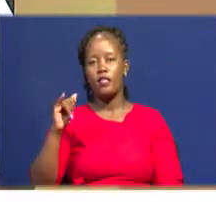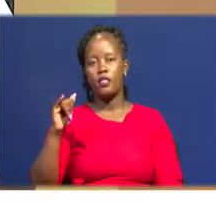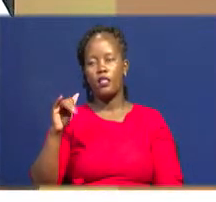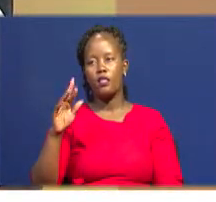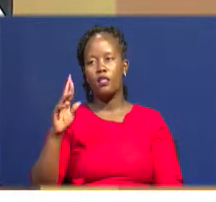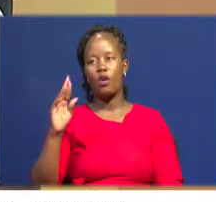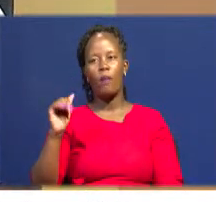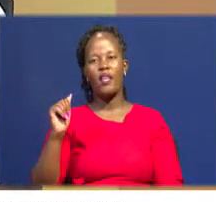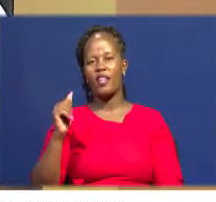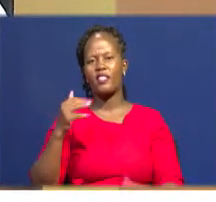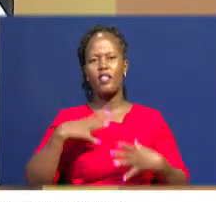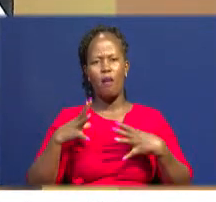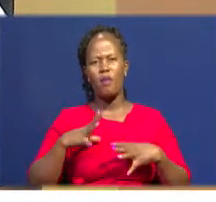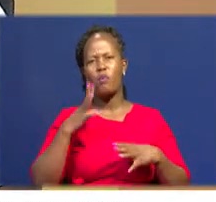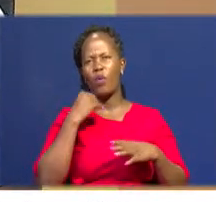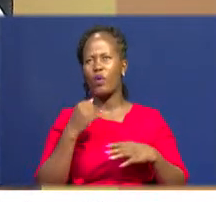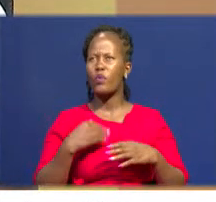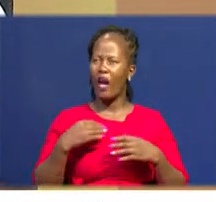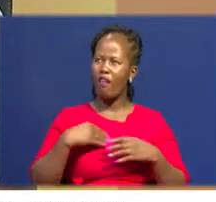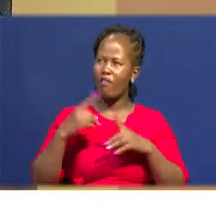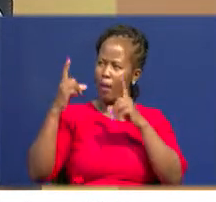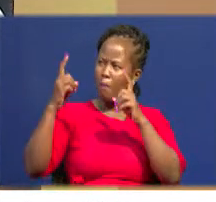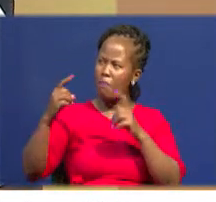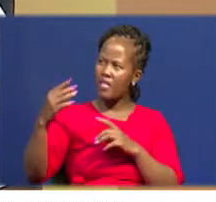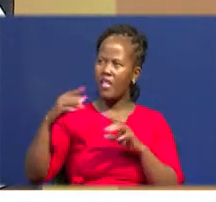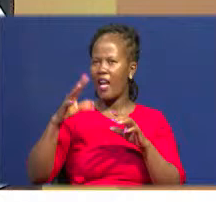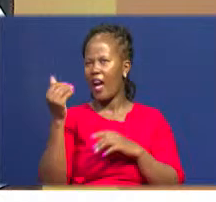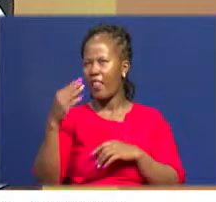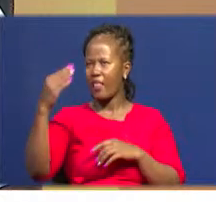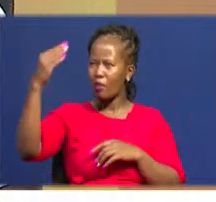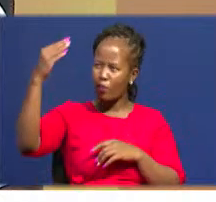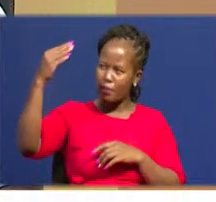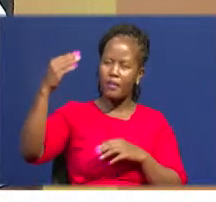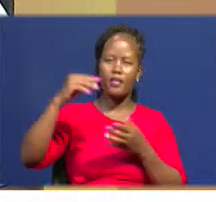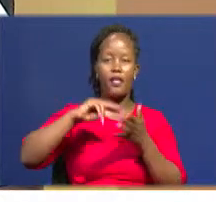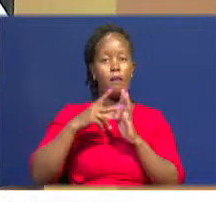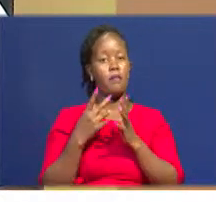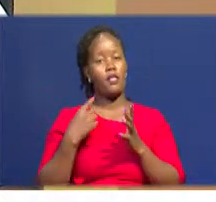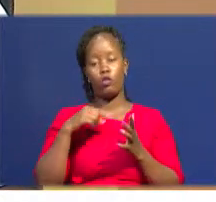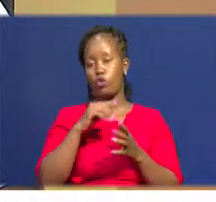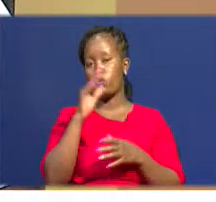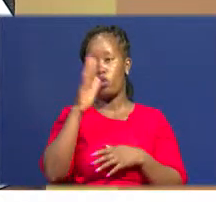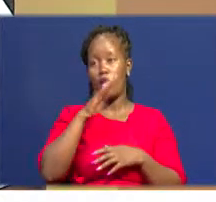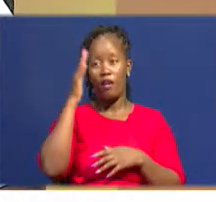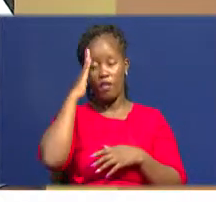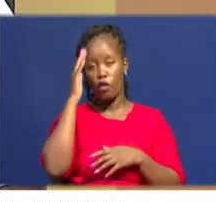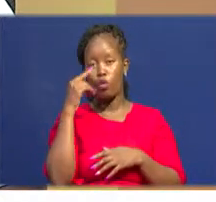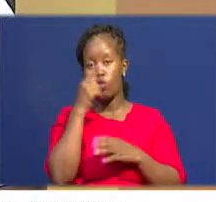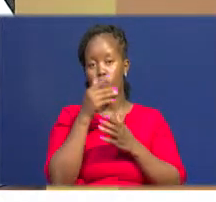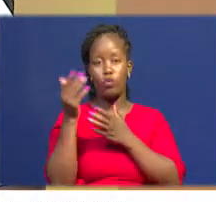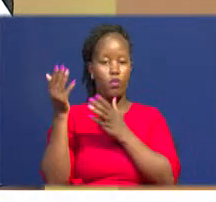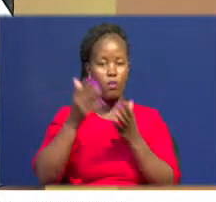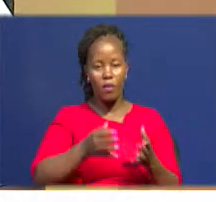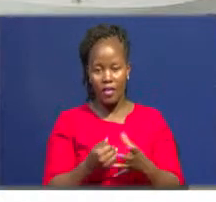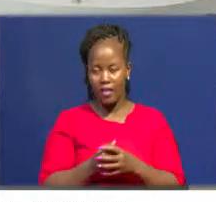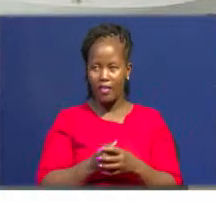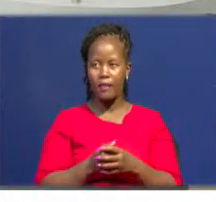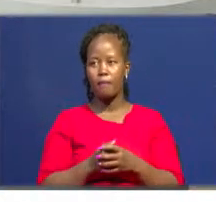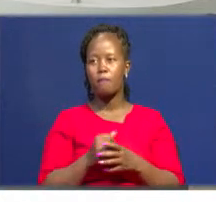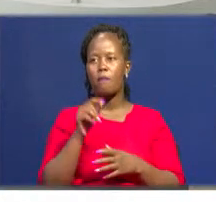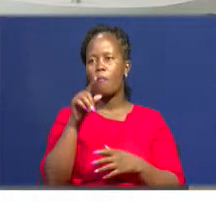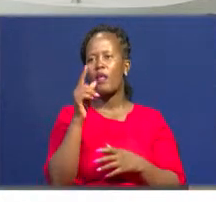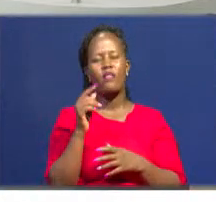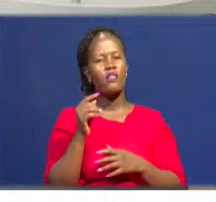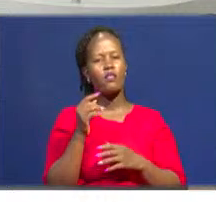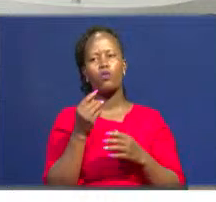know everybody wanted a picture with him. So you never know who we might bring down at the Kenya Beach Games this time round. How slow did you do the 2 km?